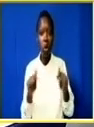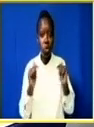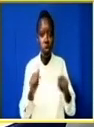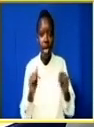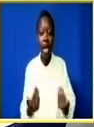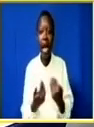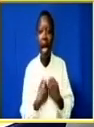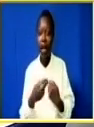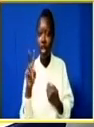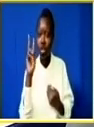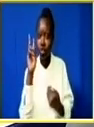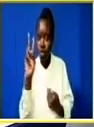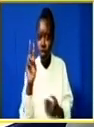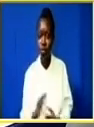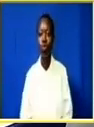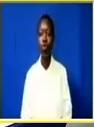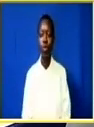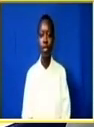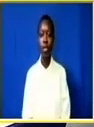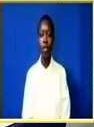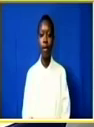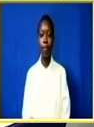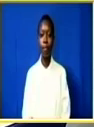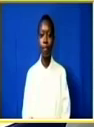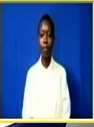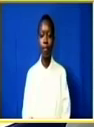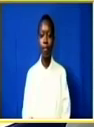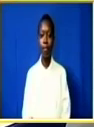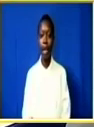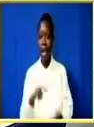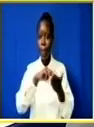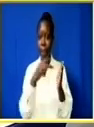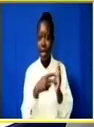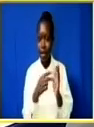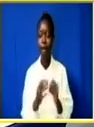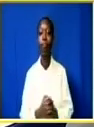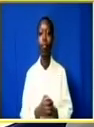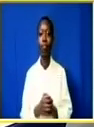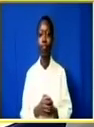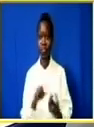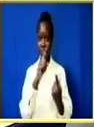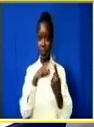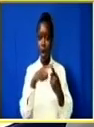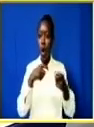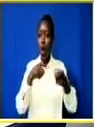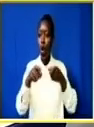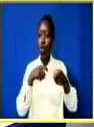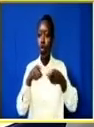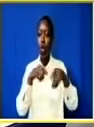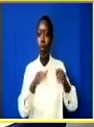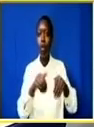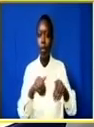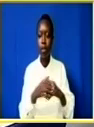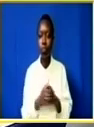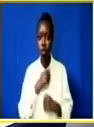two remedies of that. Okay, where we talk about mm-hmm. one mm-hmm. contour farming. Contour